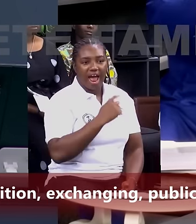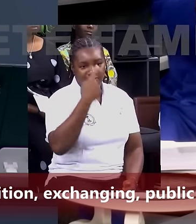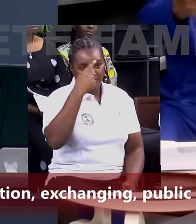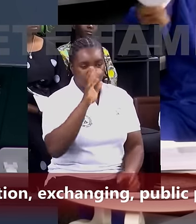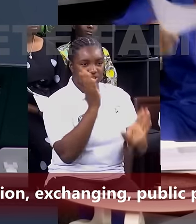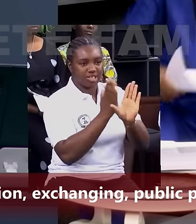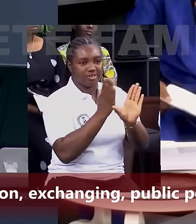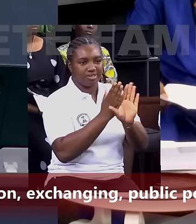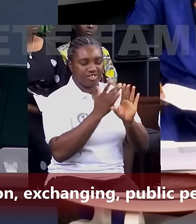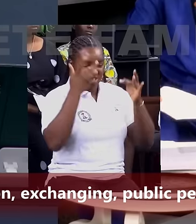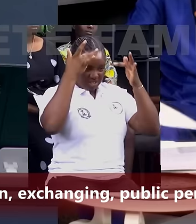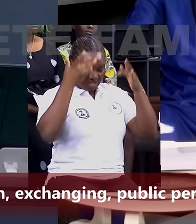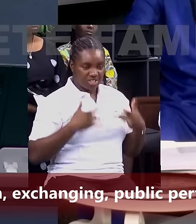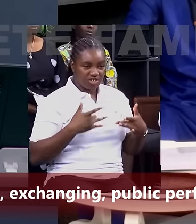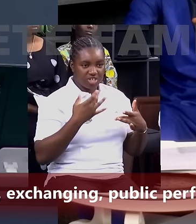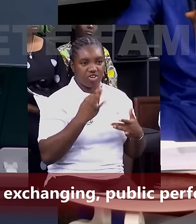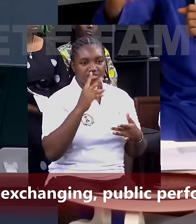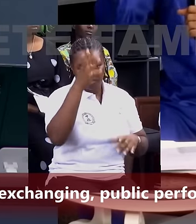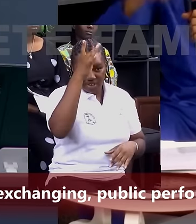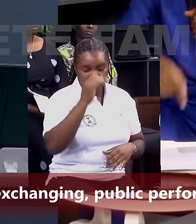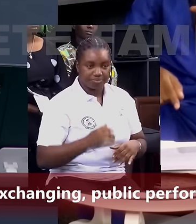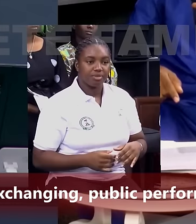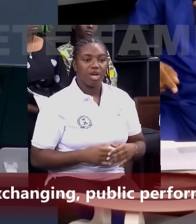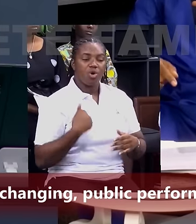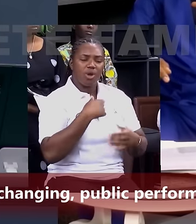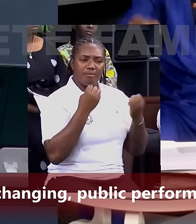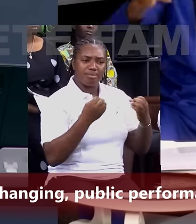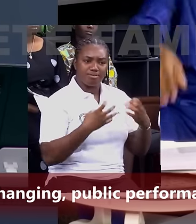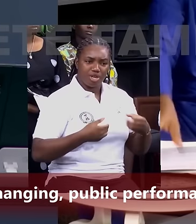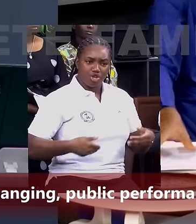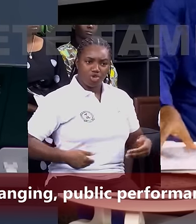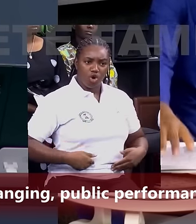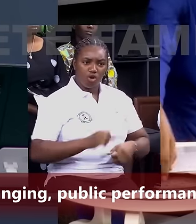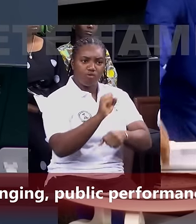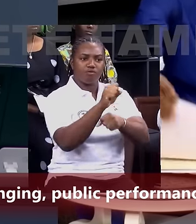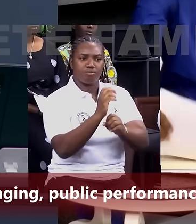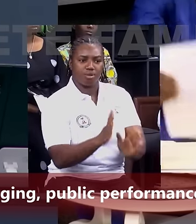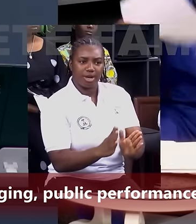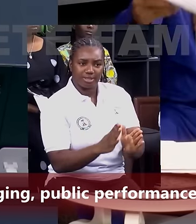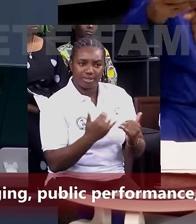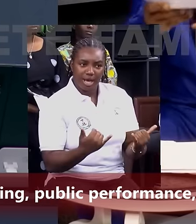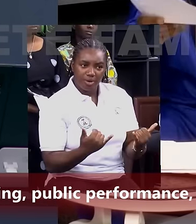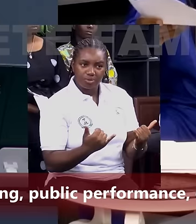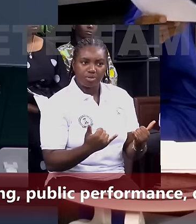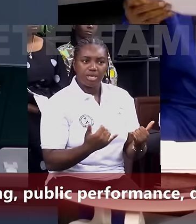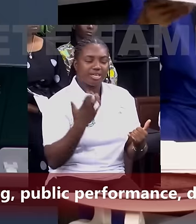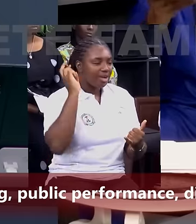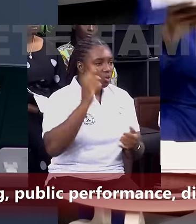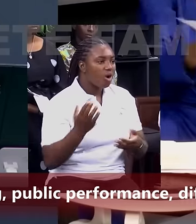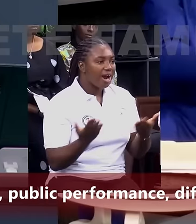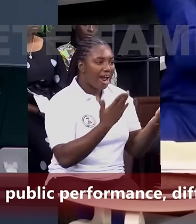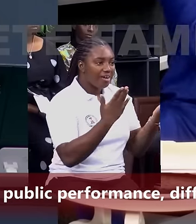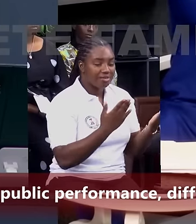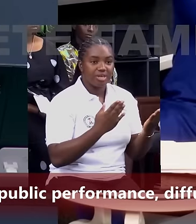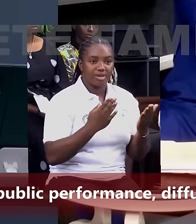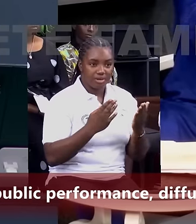we have a lot of young footballers now. They are 28 years old. They will carry a passport that shows that they are 20 years old. That means that